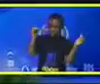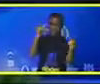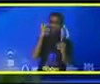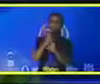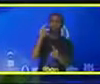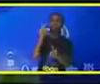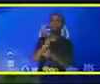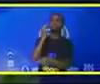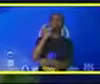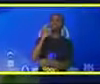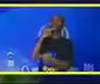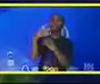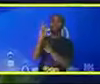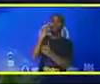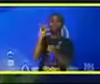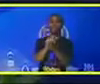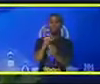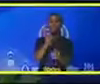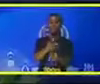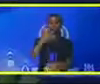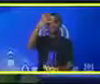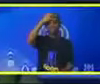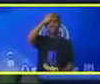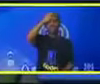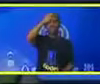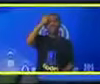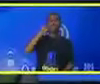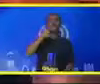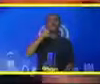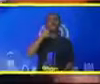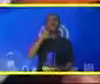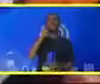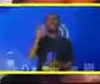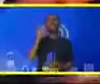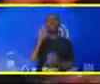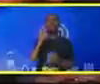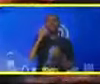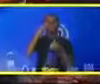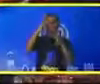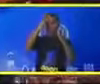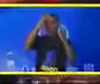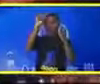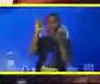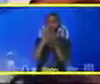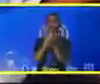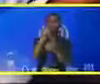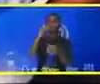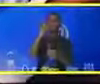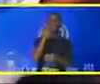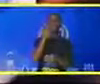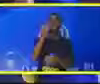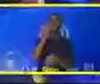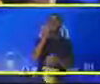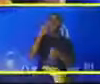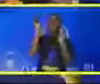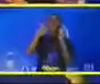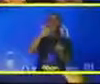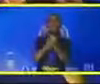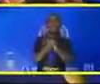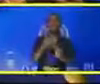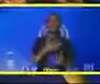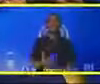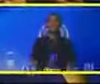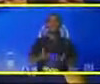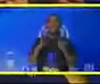that you lay your hands on your head in 1 minute and say, Father, let favor that can change my life rest upon me. Go ahead and